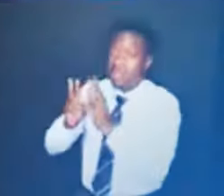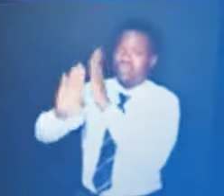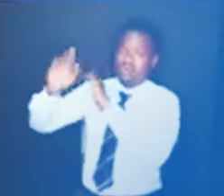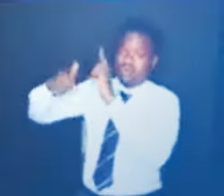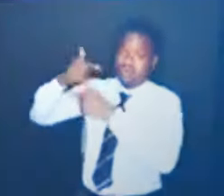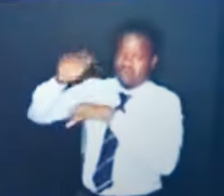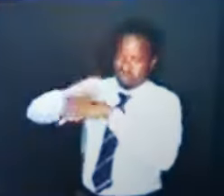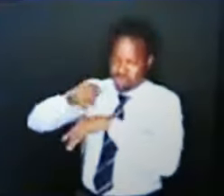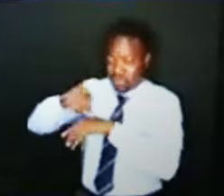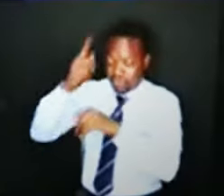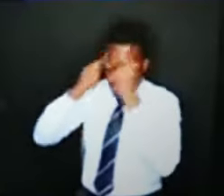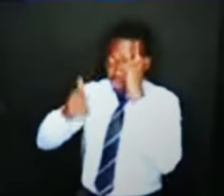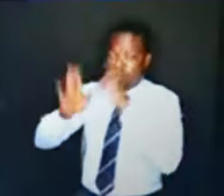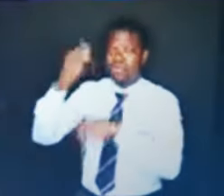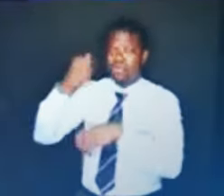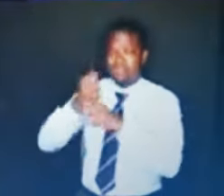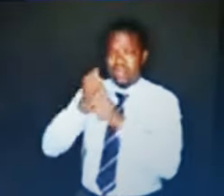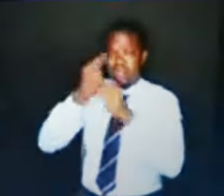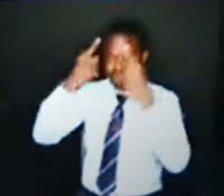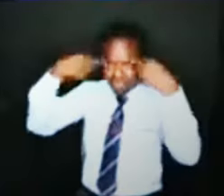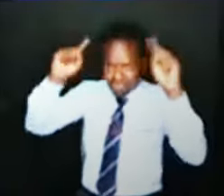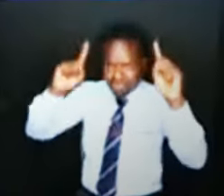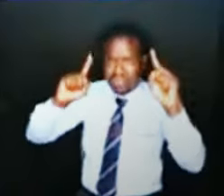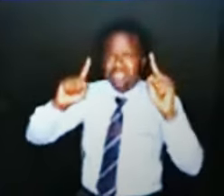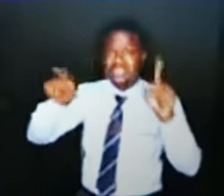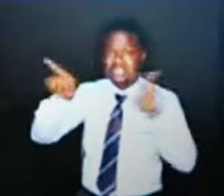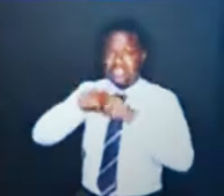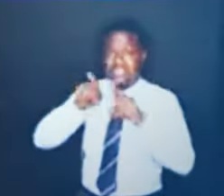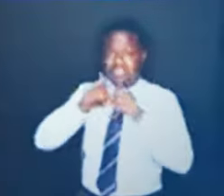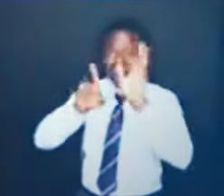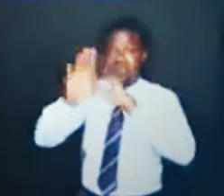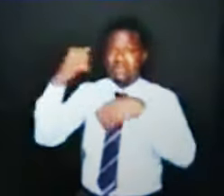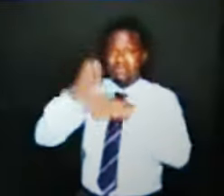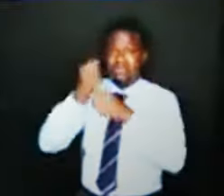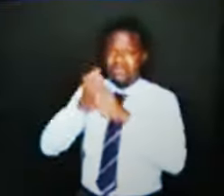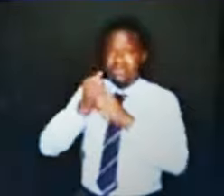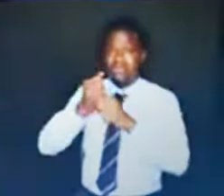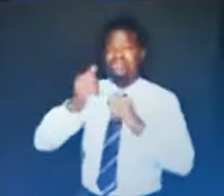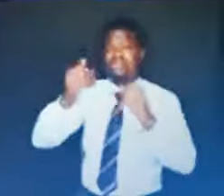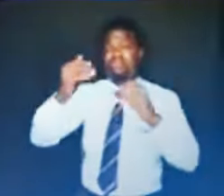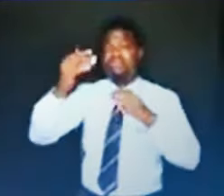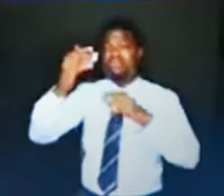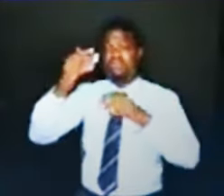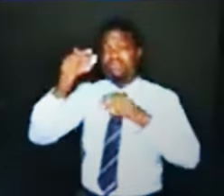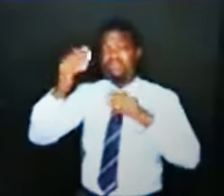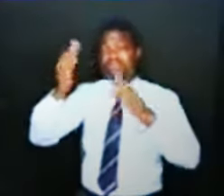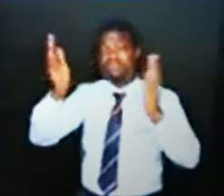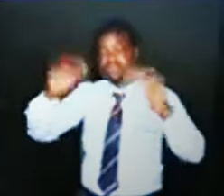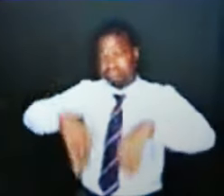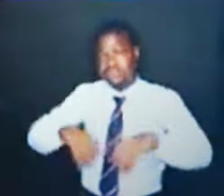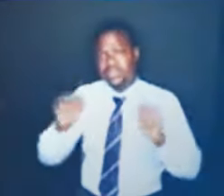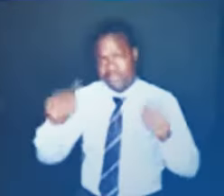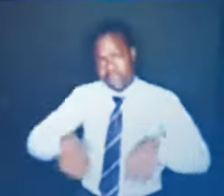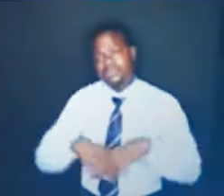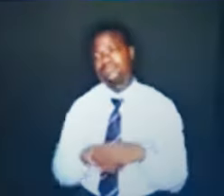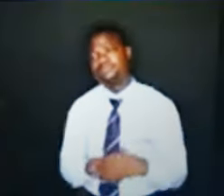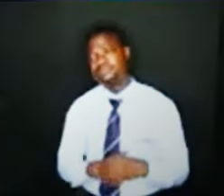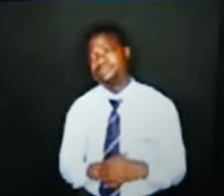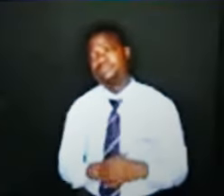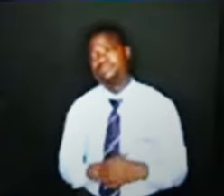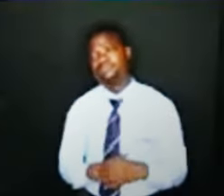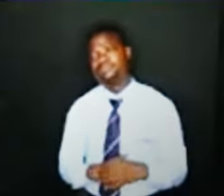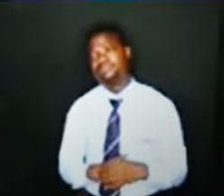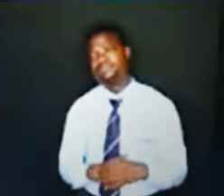a bomoden se odi danfo no emfum so ebeche no sai ya odi na hinta omu no hwie gufom isan so nyame nsam na obenya